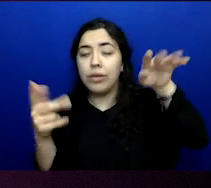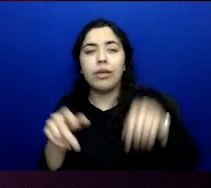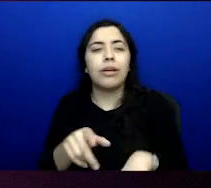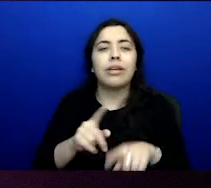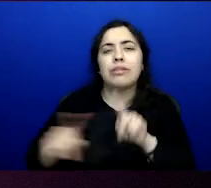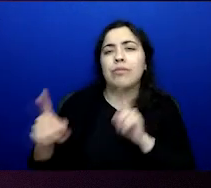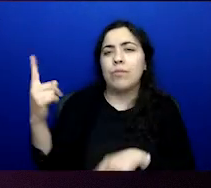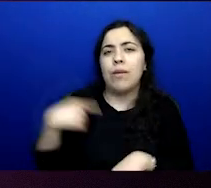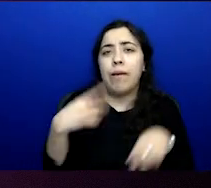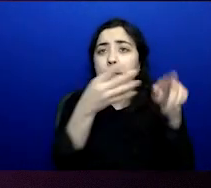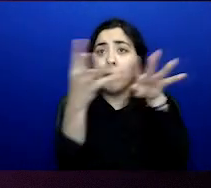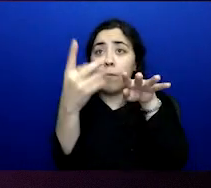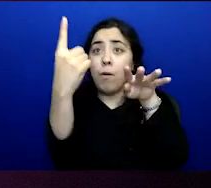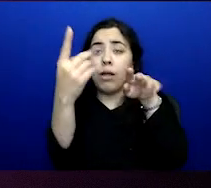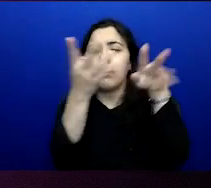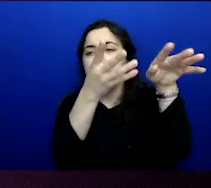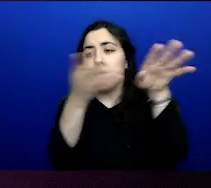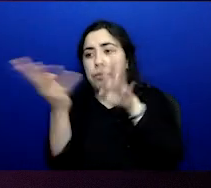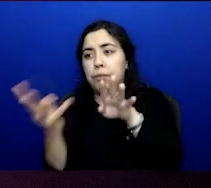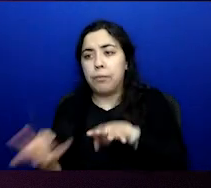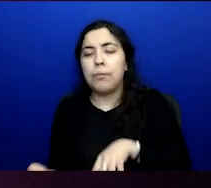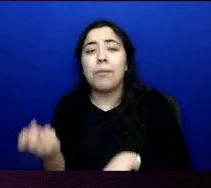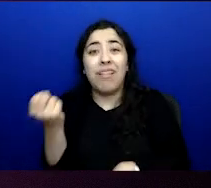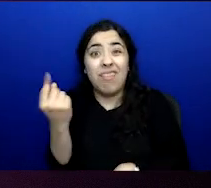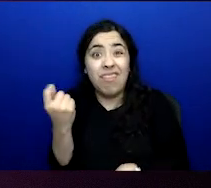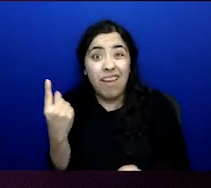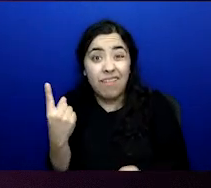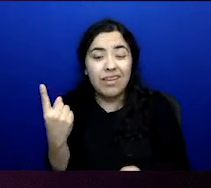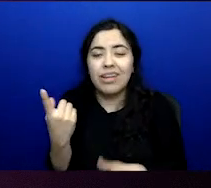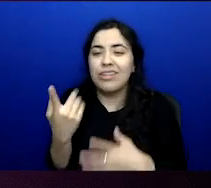so we cannot limit that. So the first step,